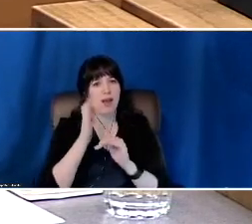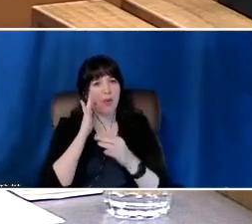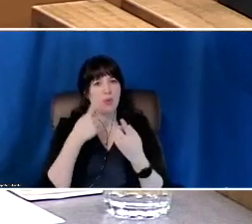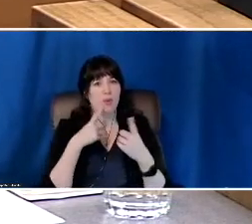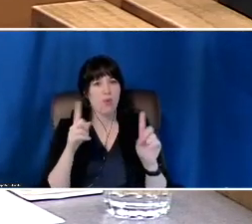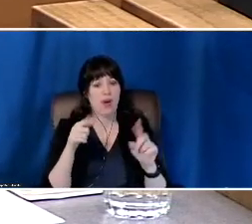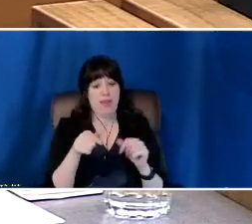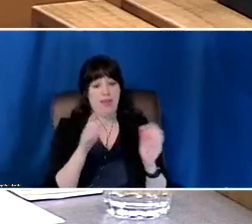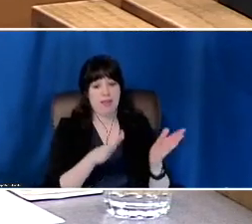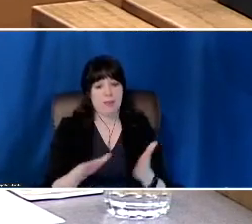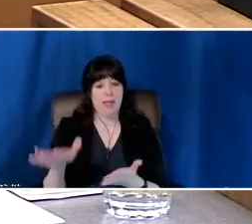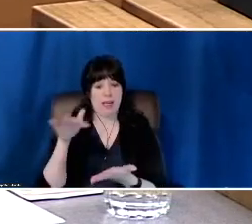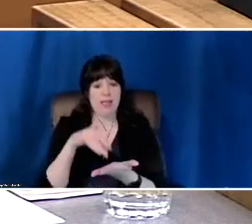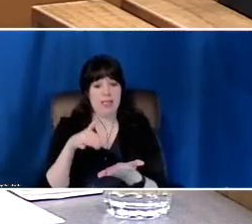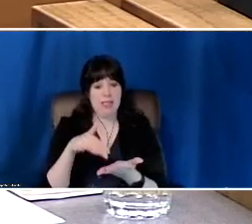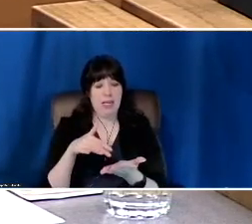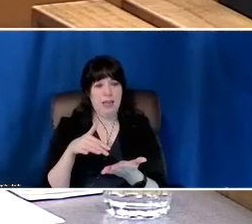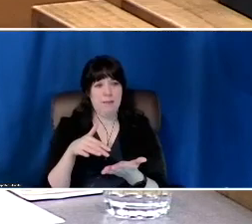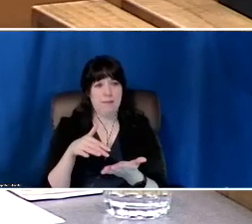is studying